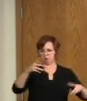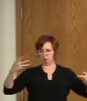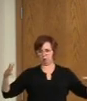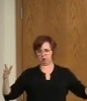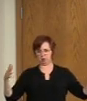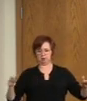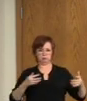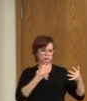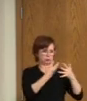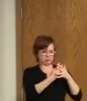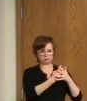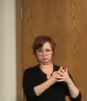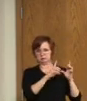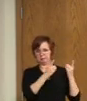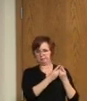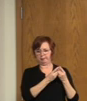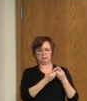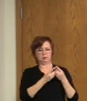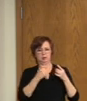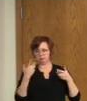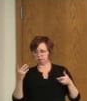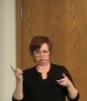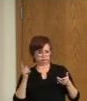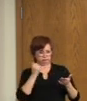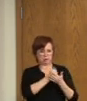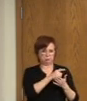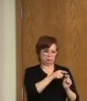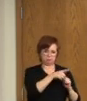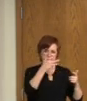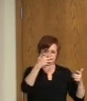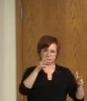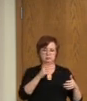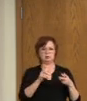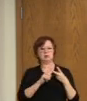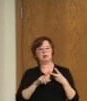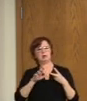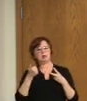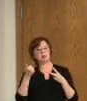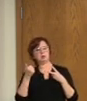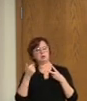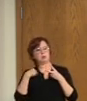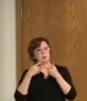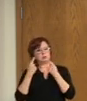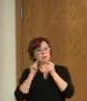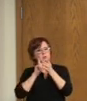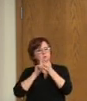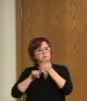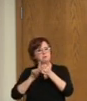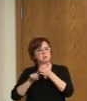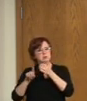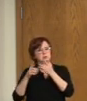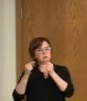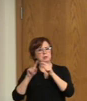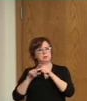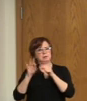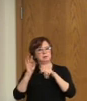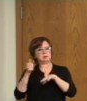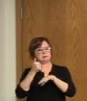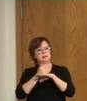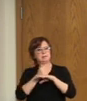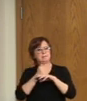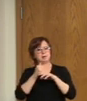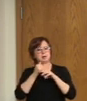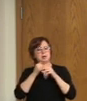consultation with corrections. The other thing that's ongoing is work around bringing point-of-care testing to corrections facilities. We've done that in Saskatoon,